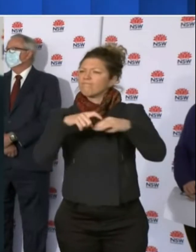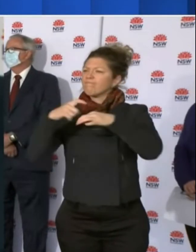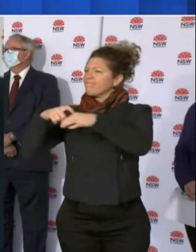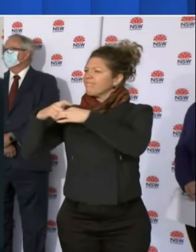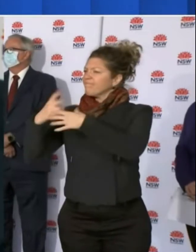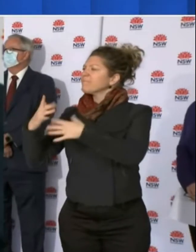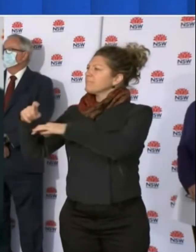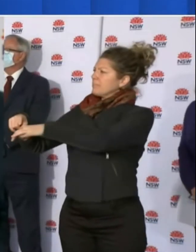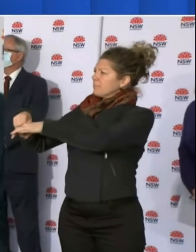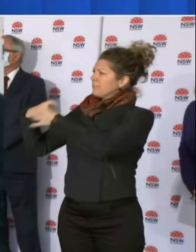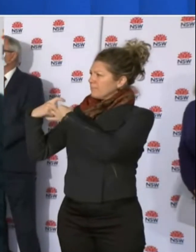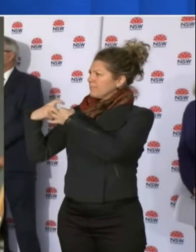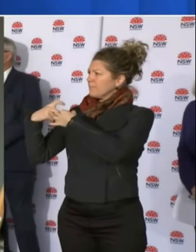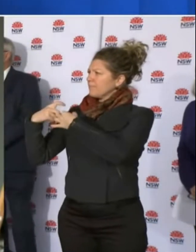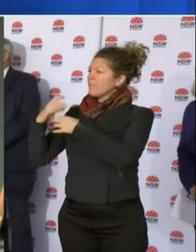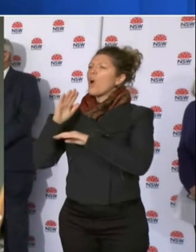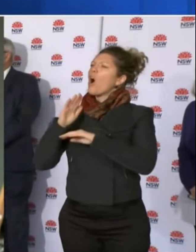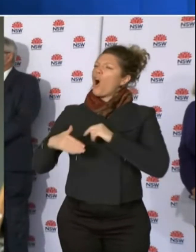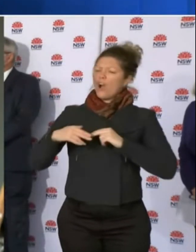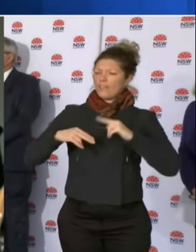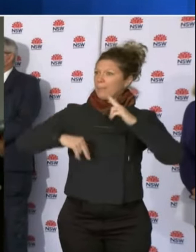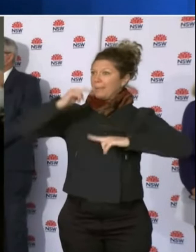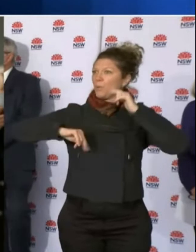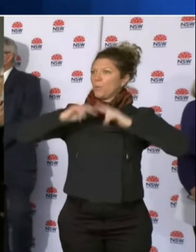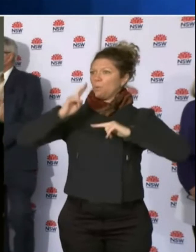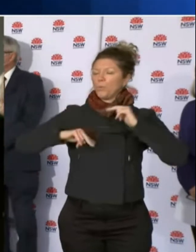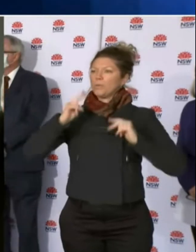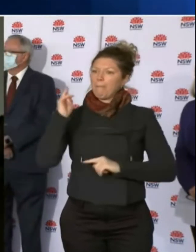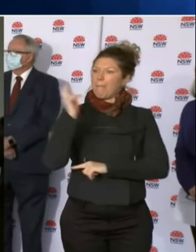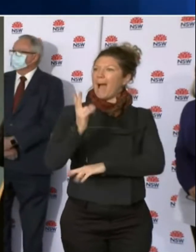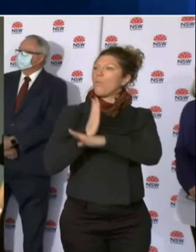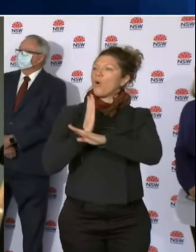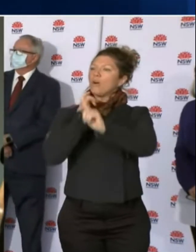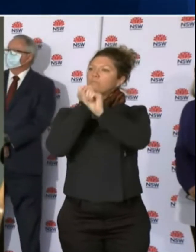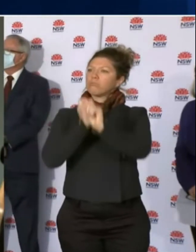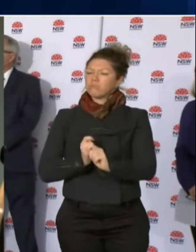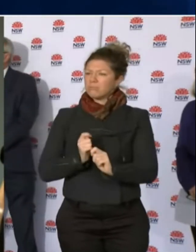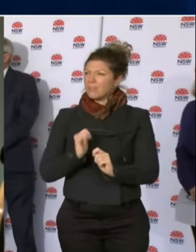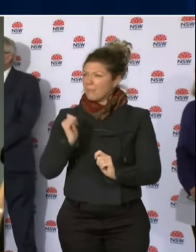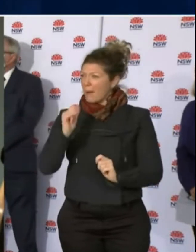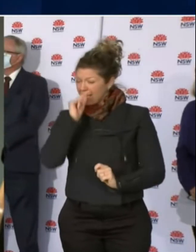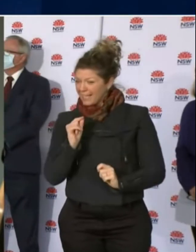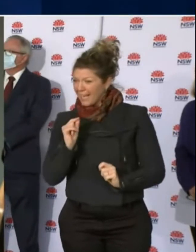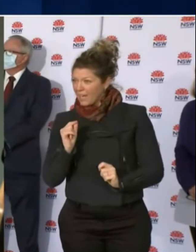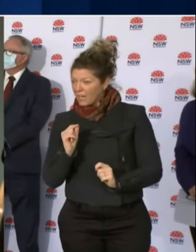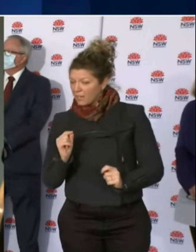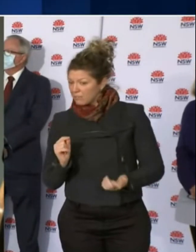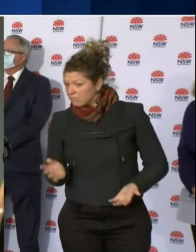construction issue, regarding those safety meetings that are happening, can that process be brought forward? Can it be sped up so that the industry could resume in some